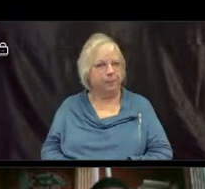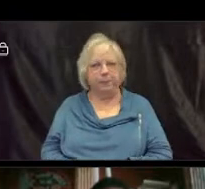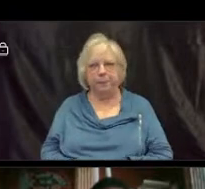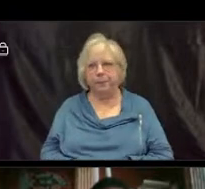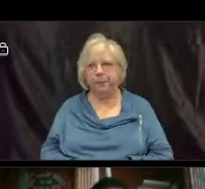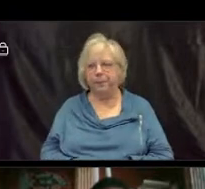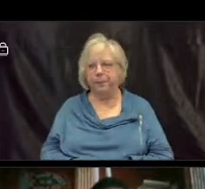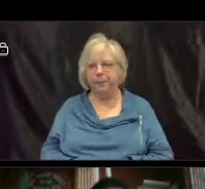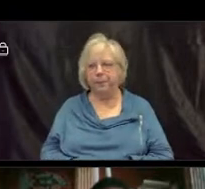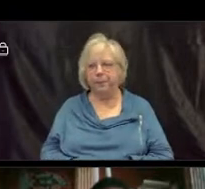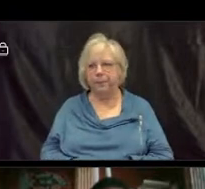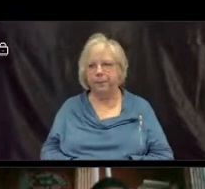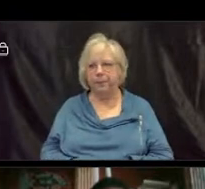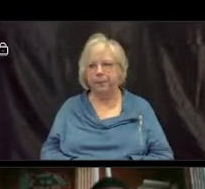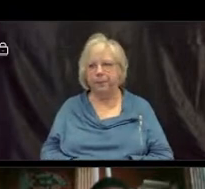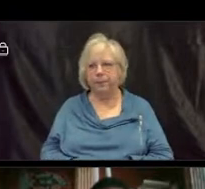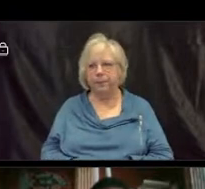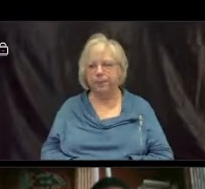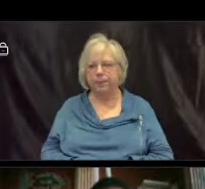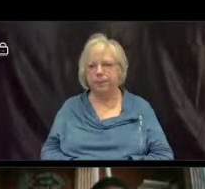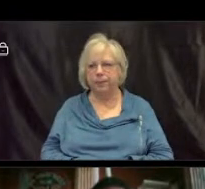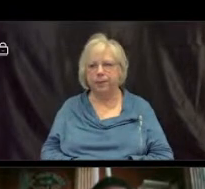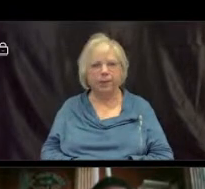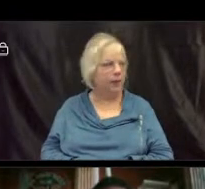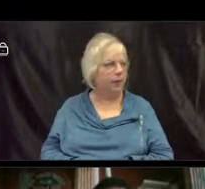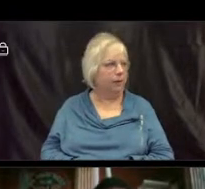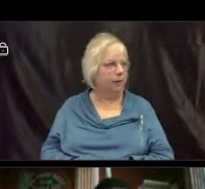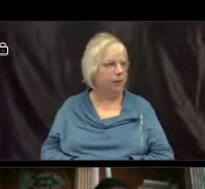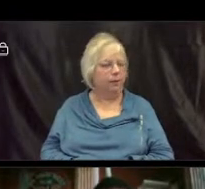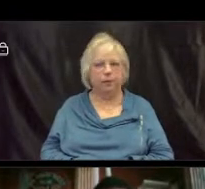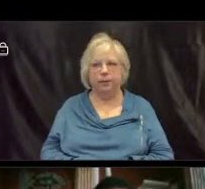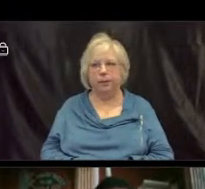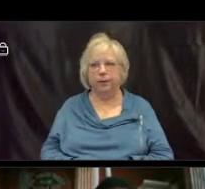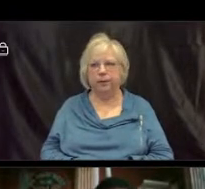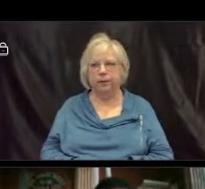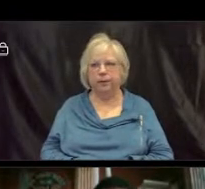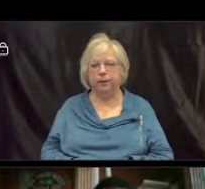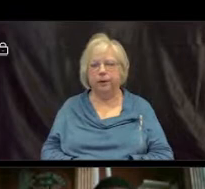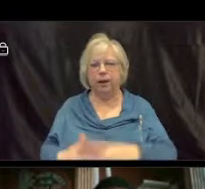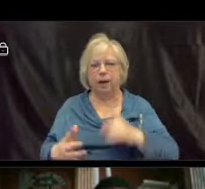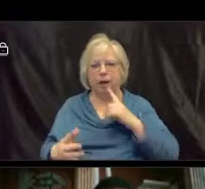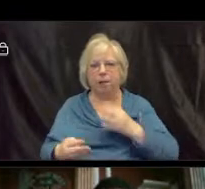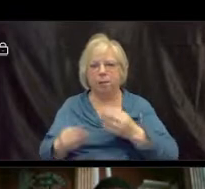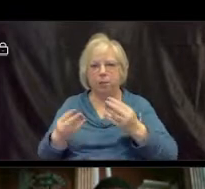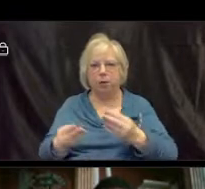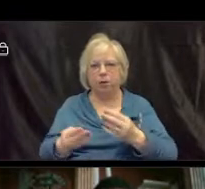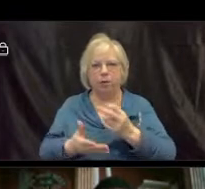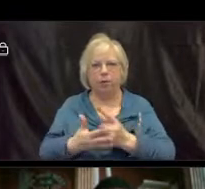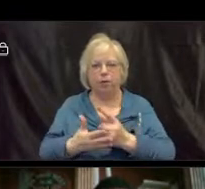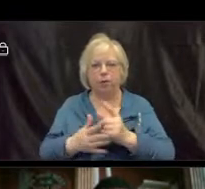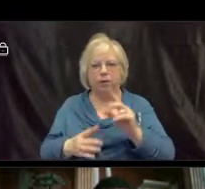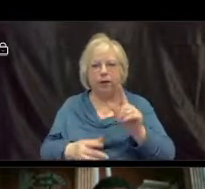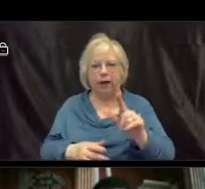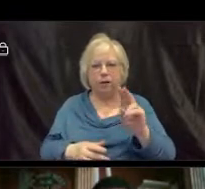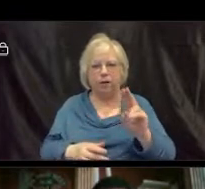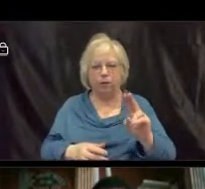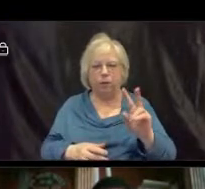Need a motion for this next one? Yes. All right. I move for approval for item